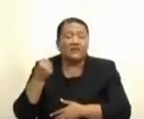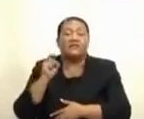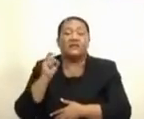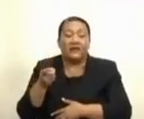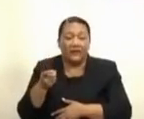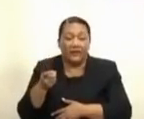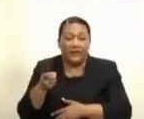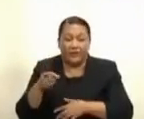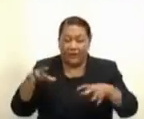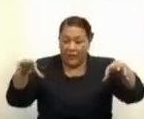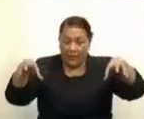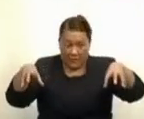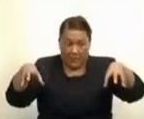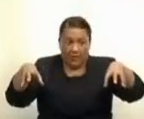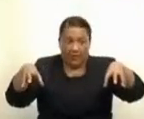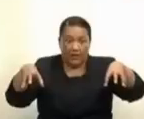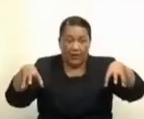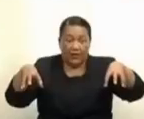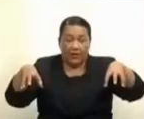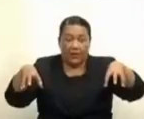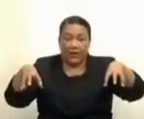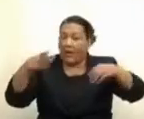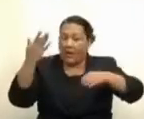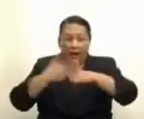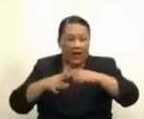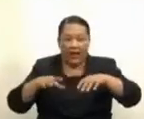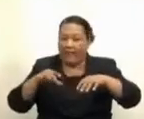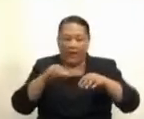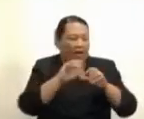if the two parties to be reconciled do not agree.